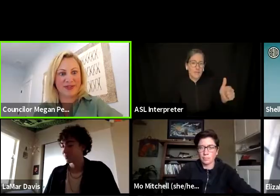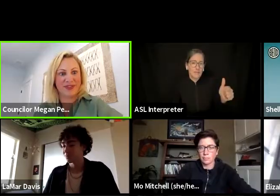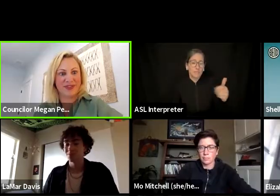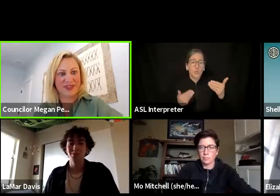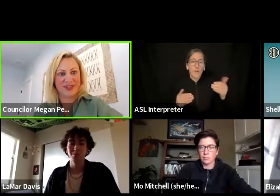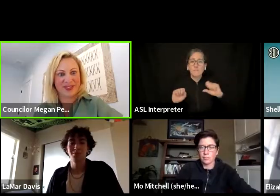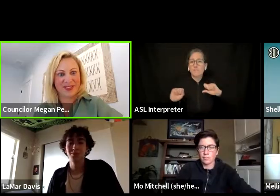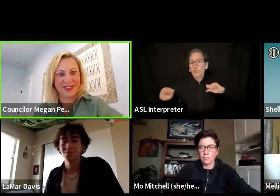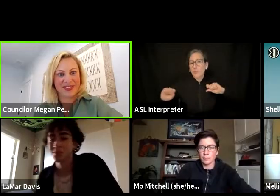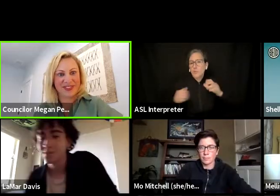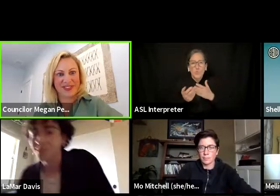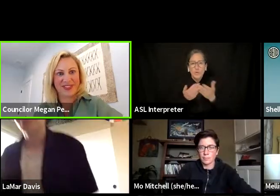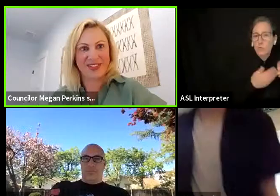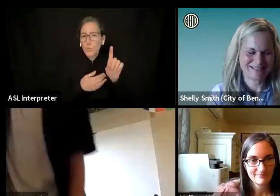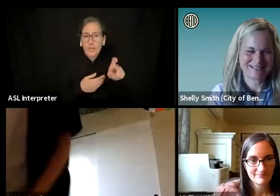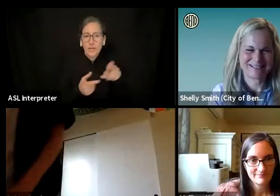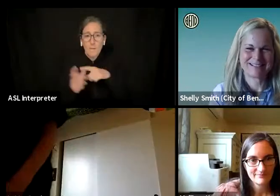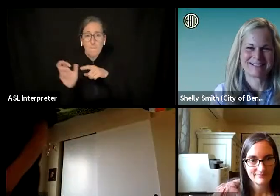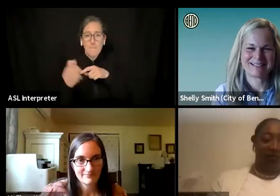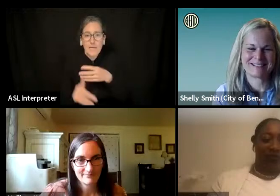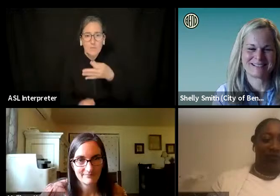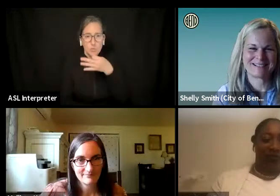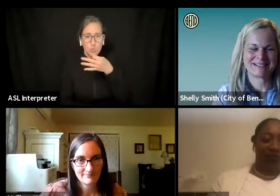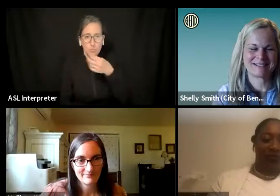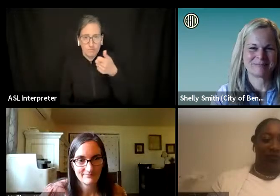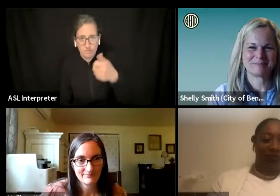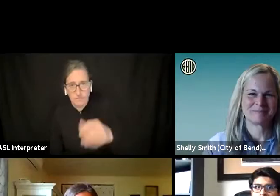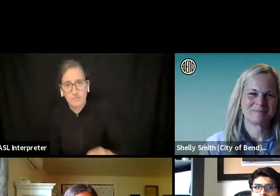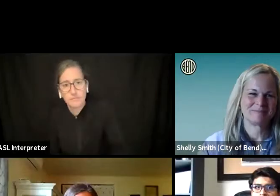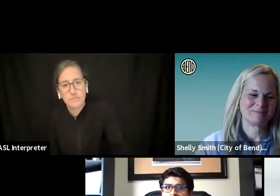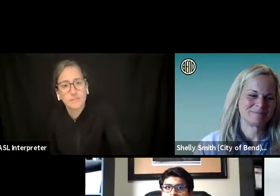5:10. Great. Thanks.